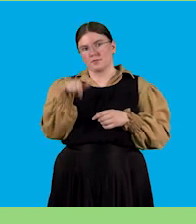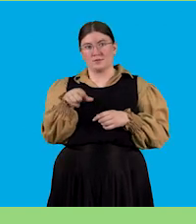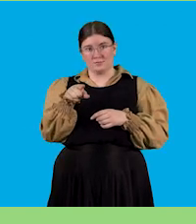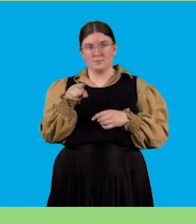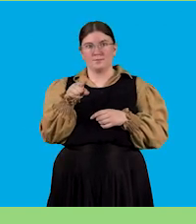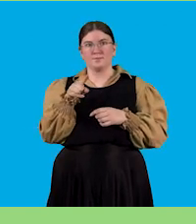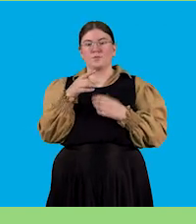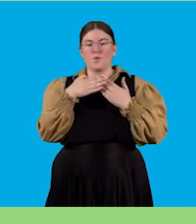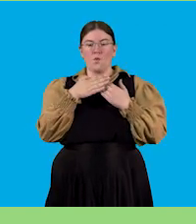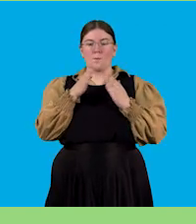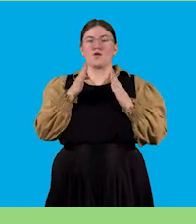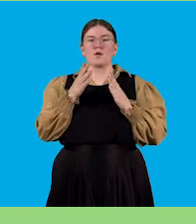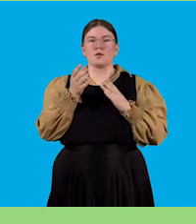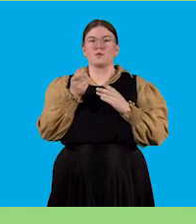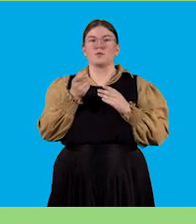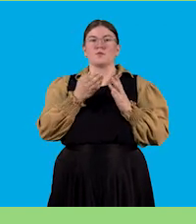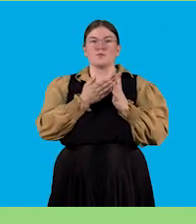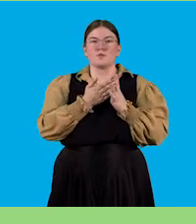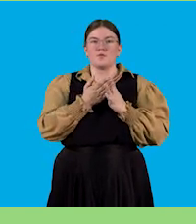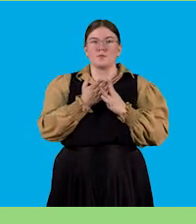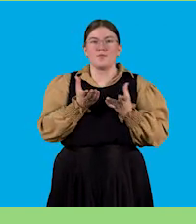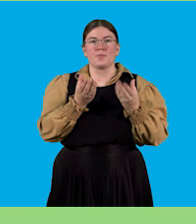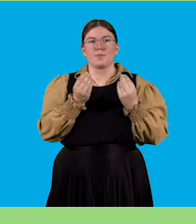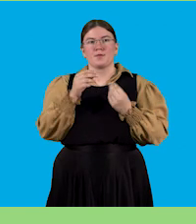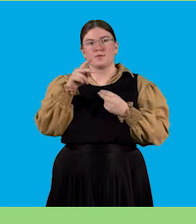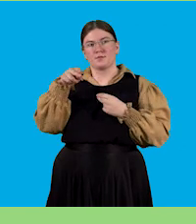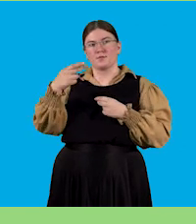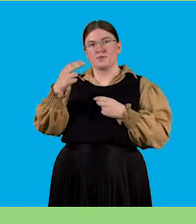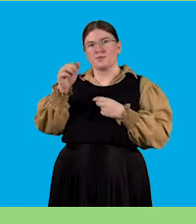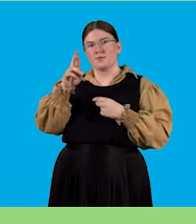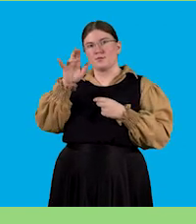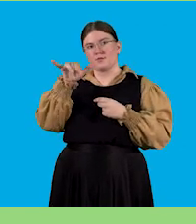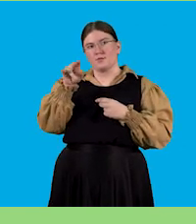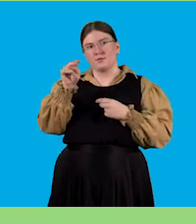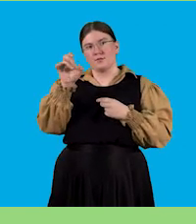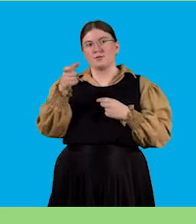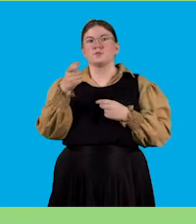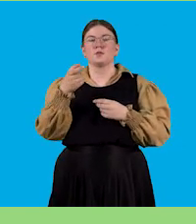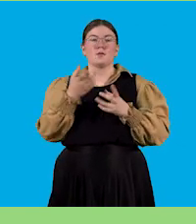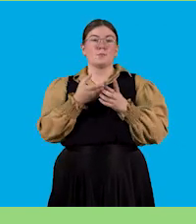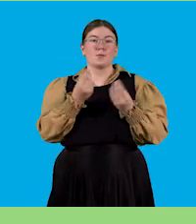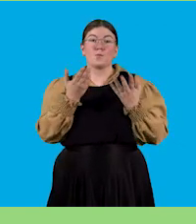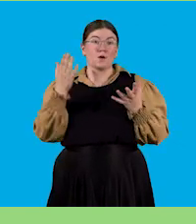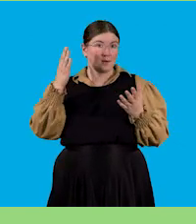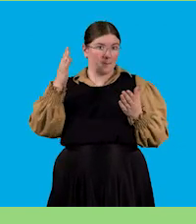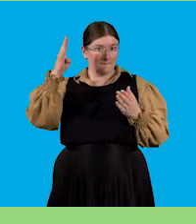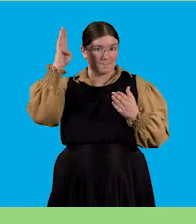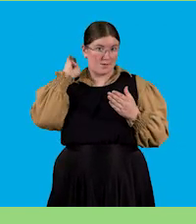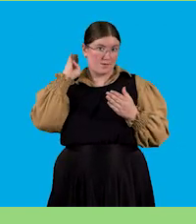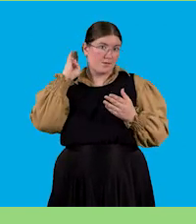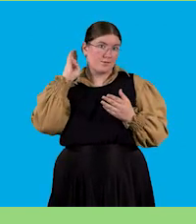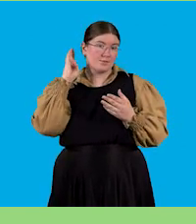leads to the pharynx. Now, the pharynx is found behind over there and basically